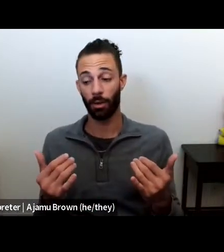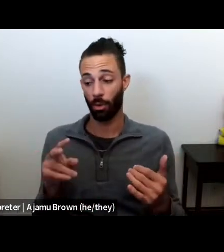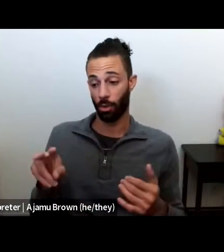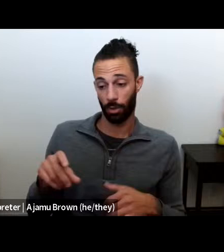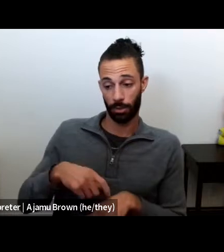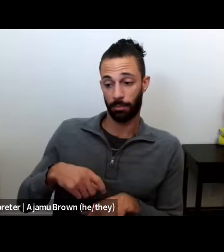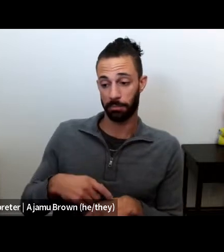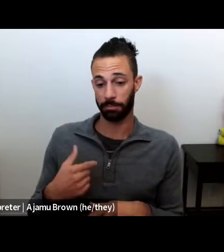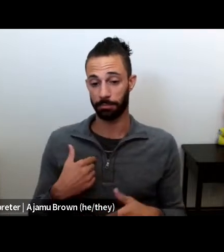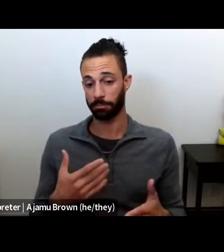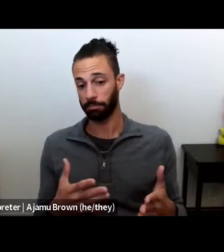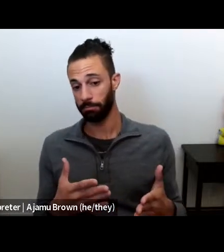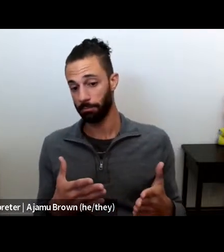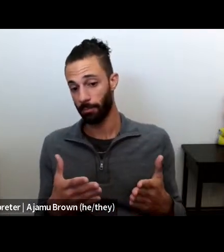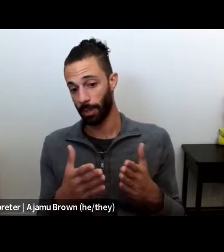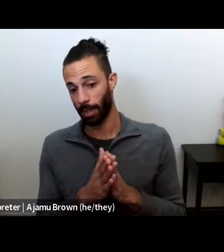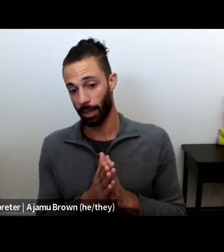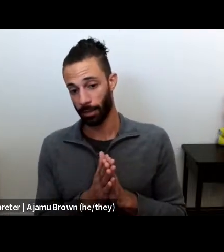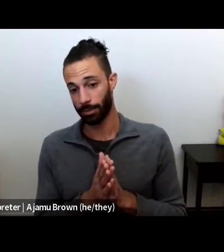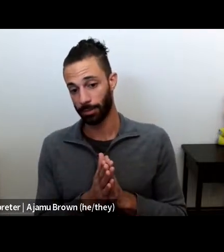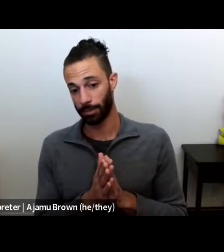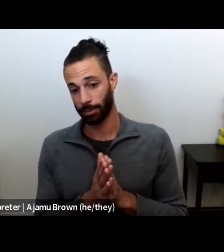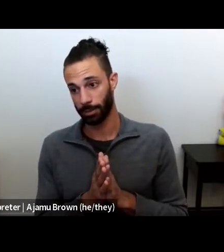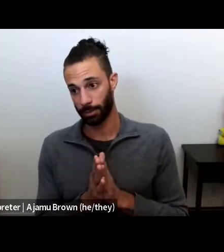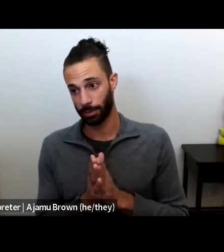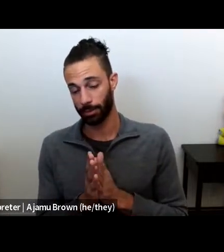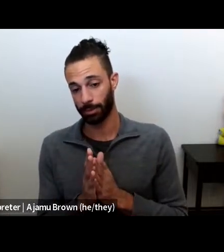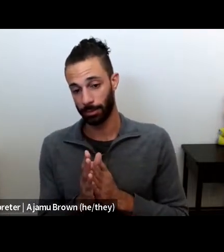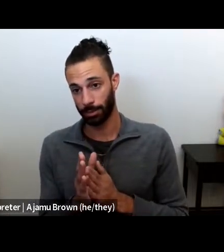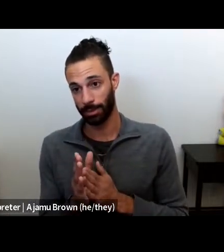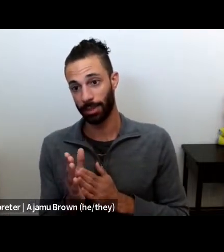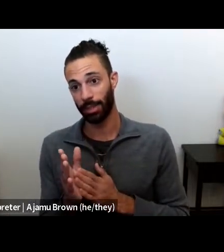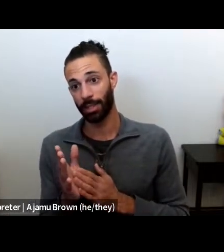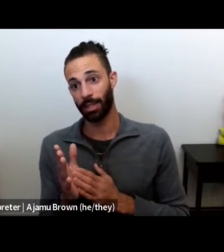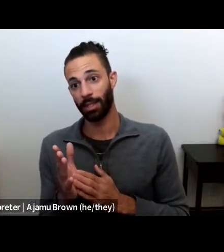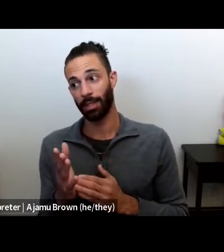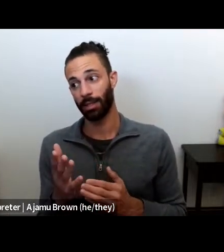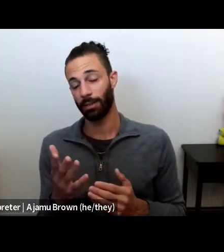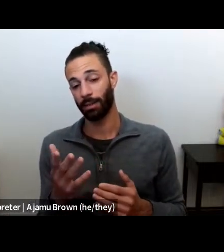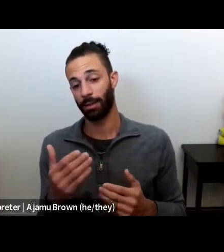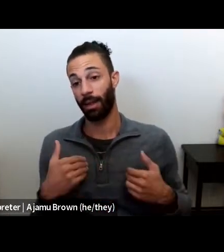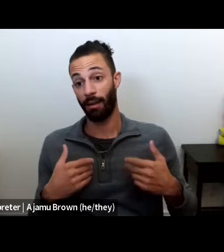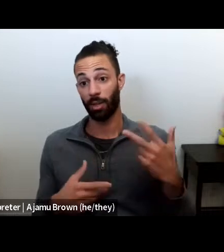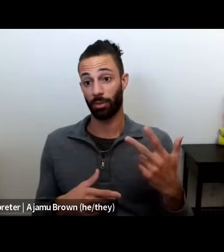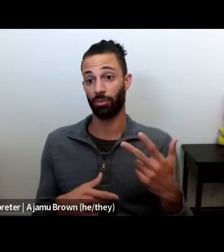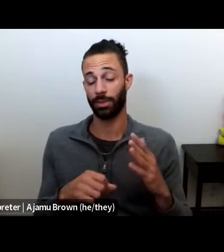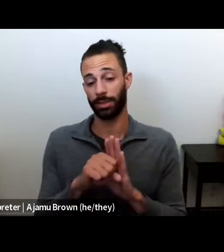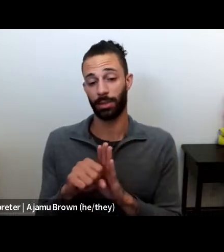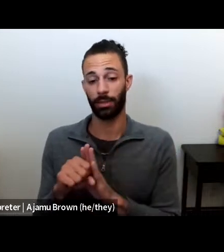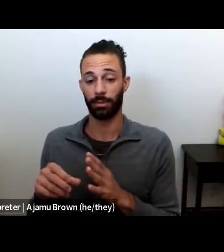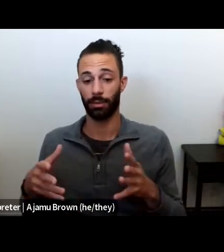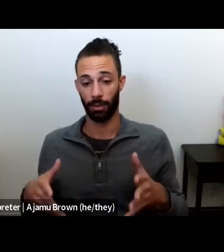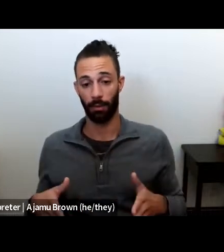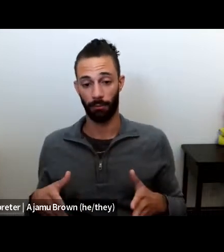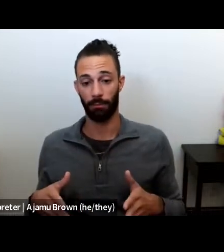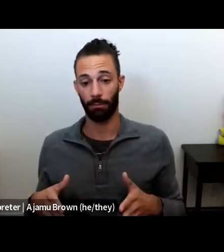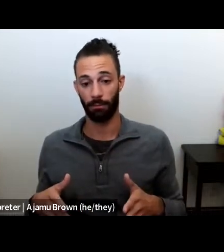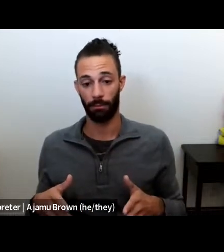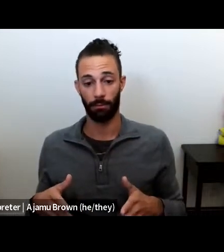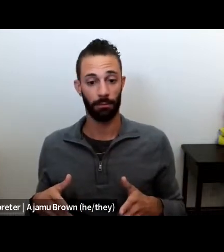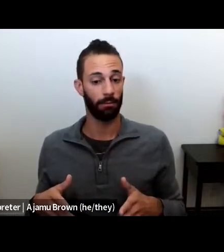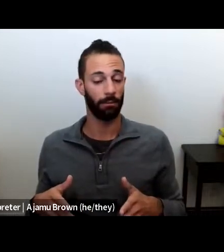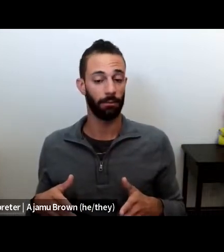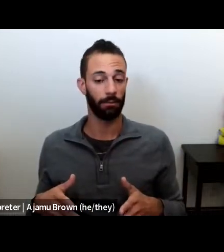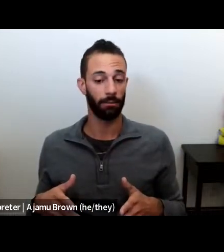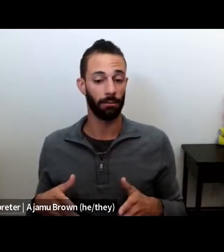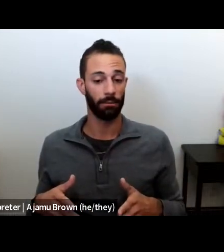time and there are 3 signs left that I would love to get to. So,